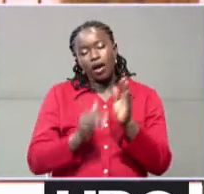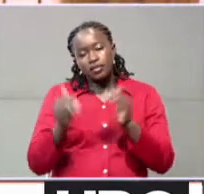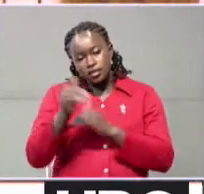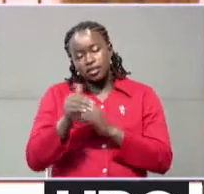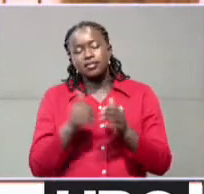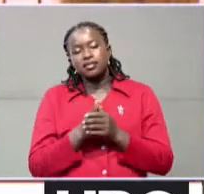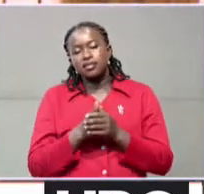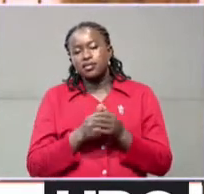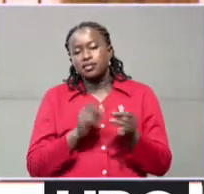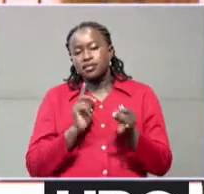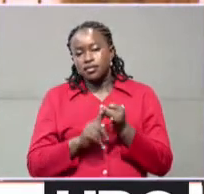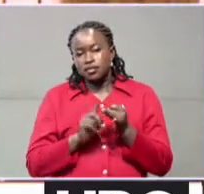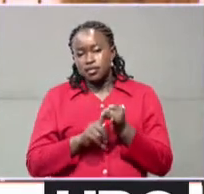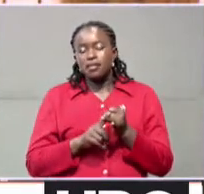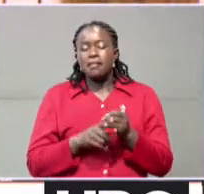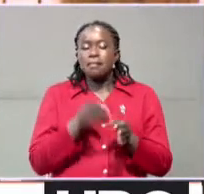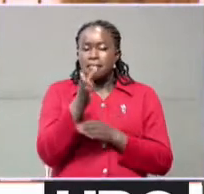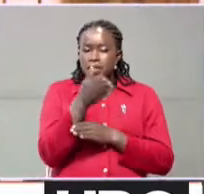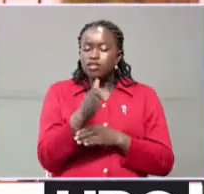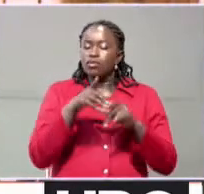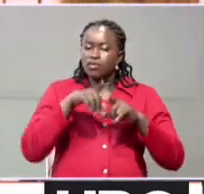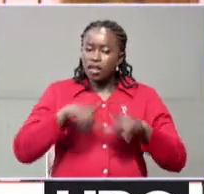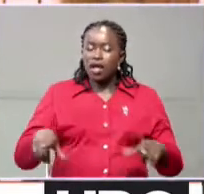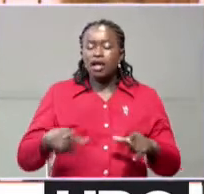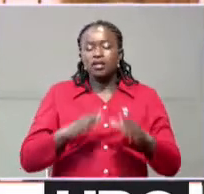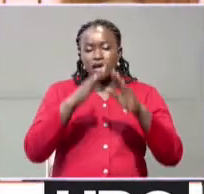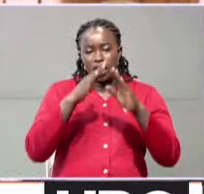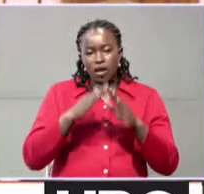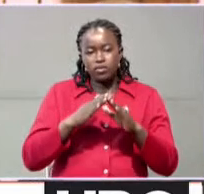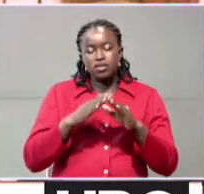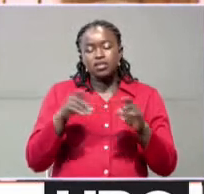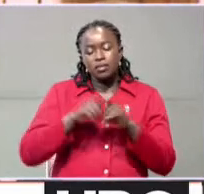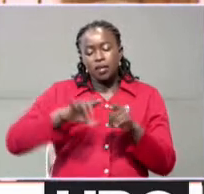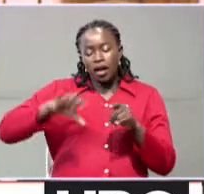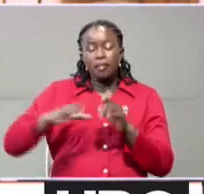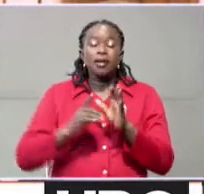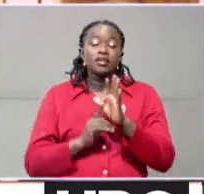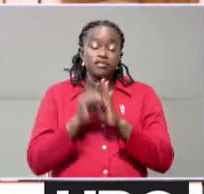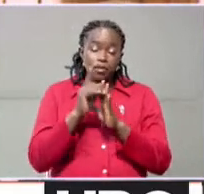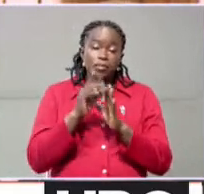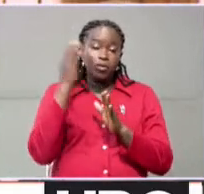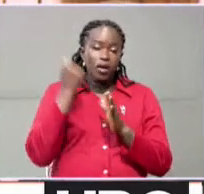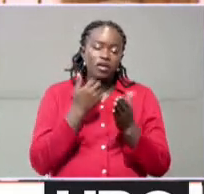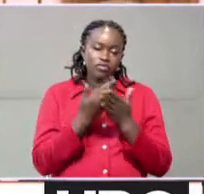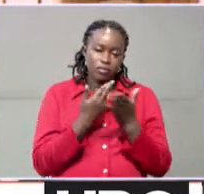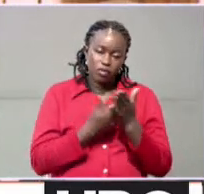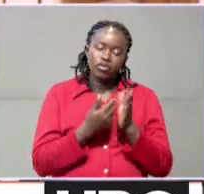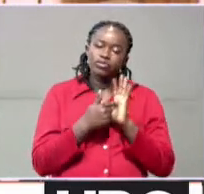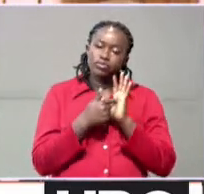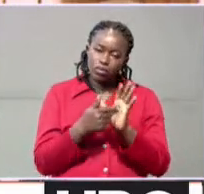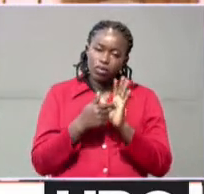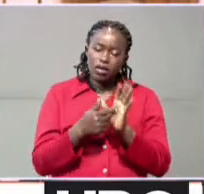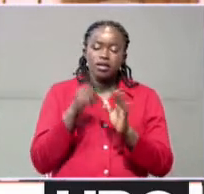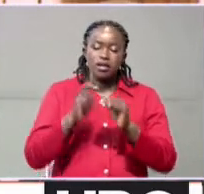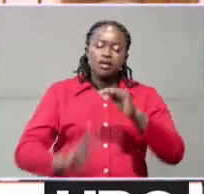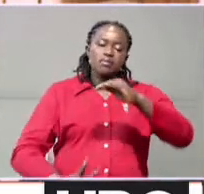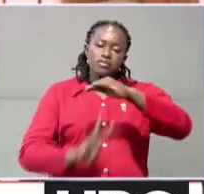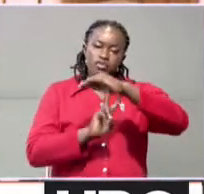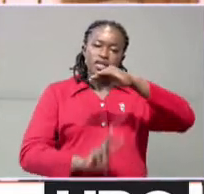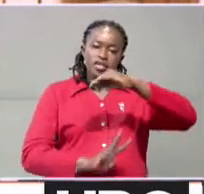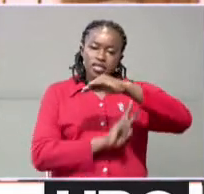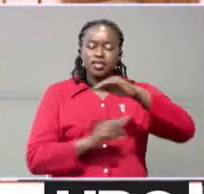prayer is to ministry of lands housing and urban development because the reports indicate that that bridge is under